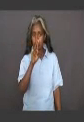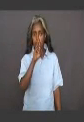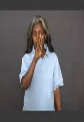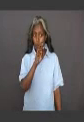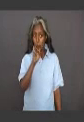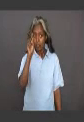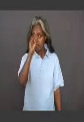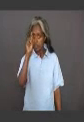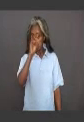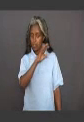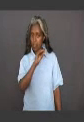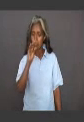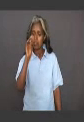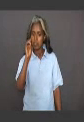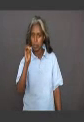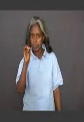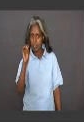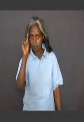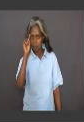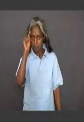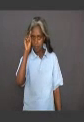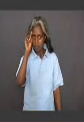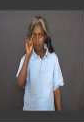20 and 70,